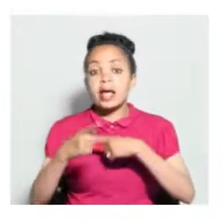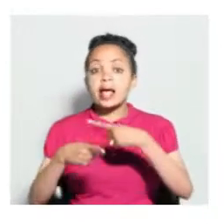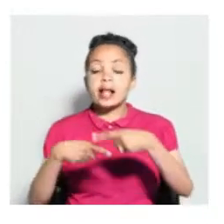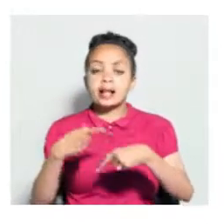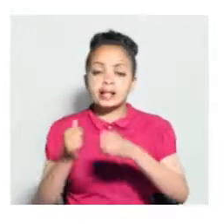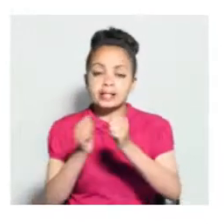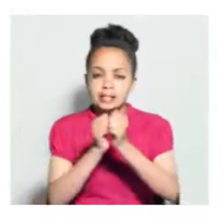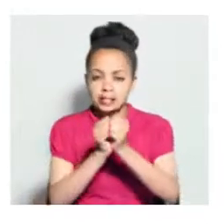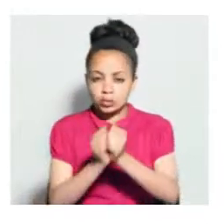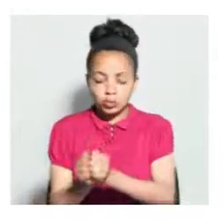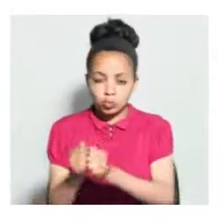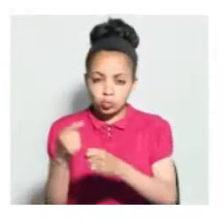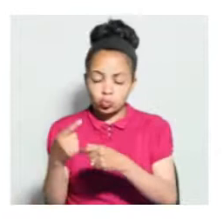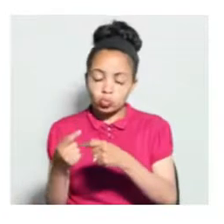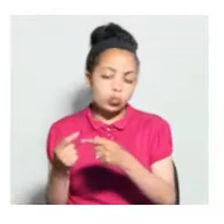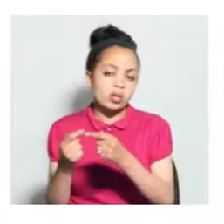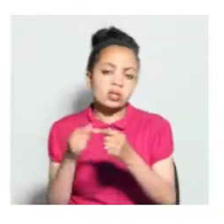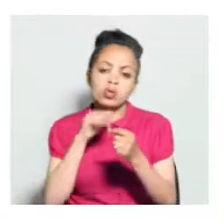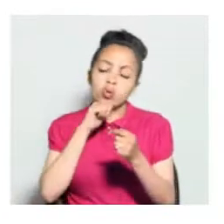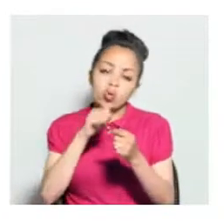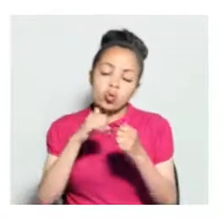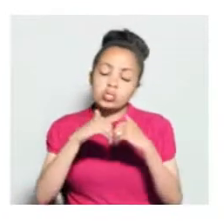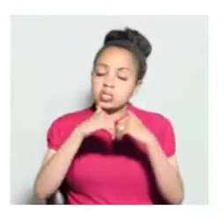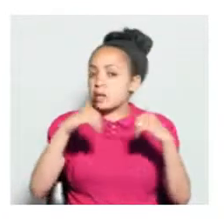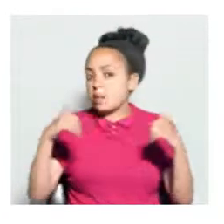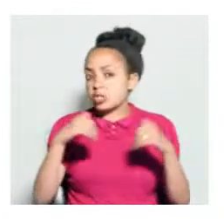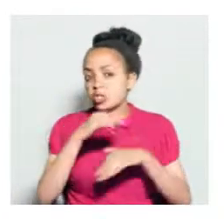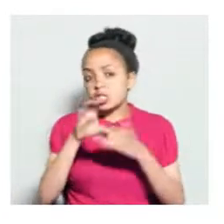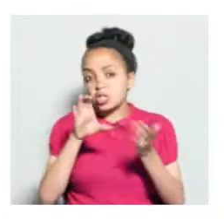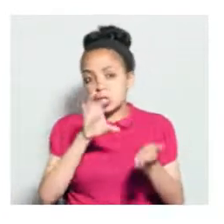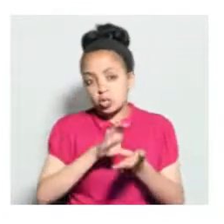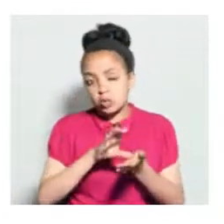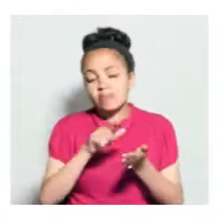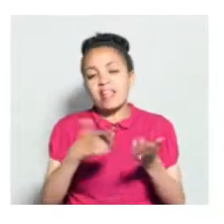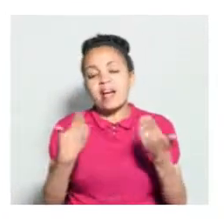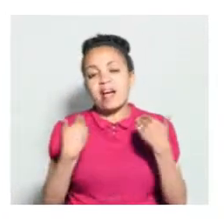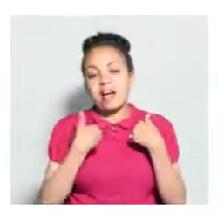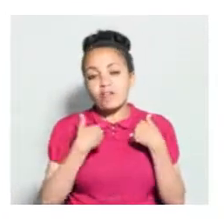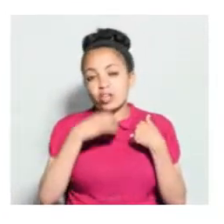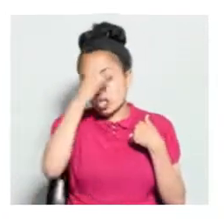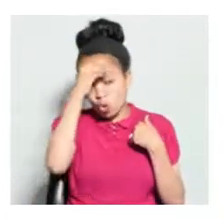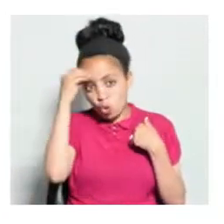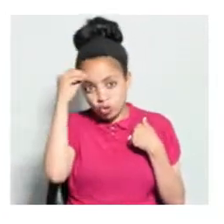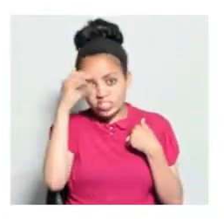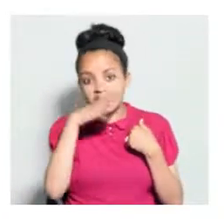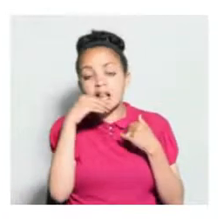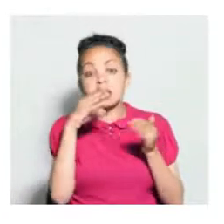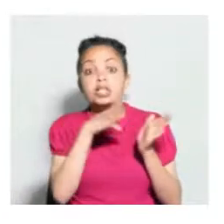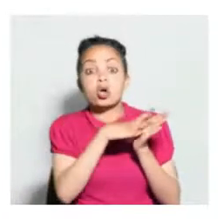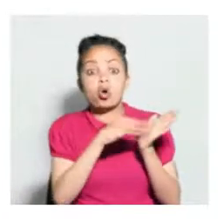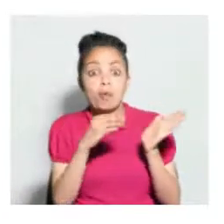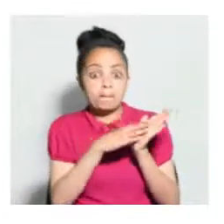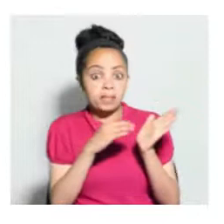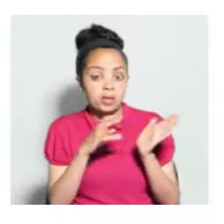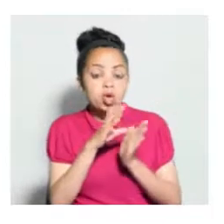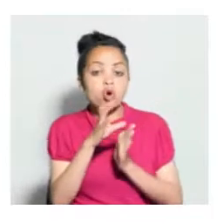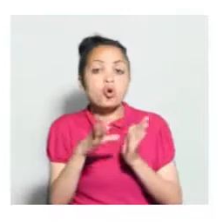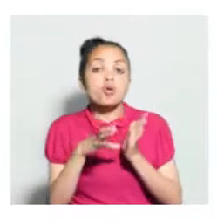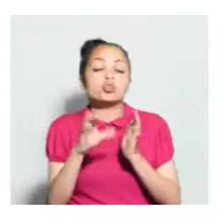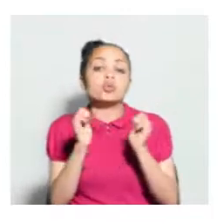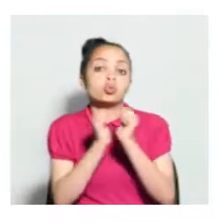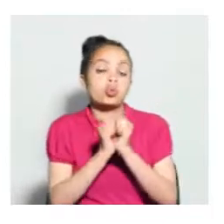together. There is no separation of centromere, that they can be having the original and the copy chromosome